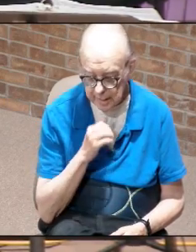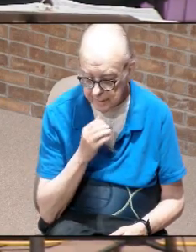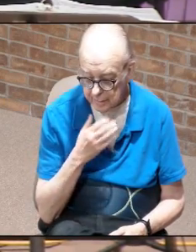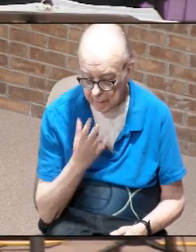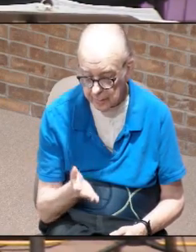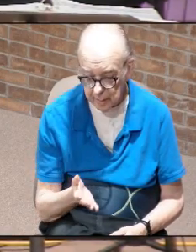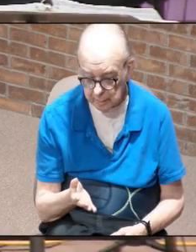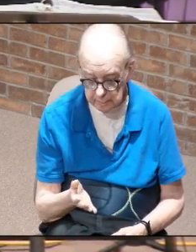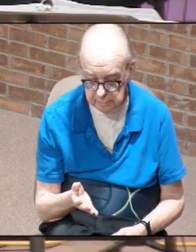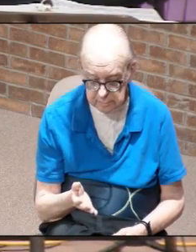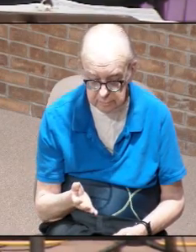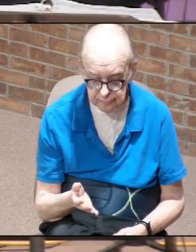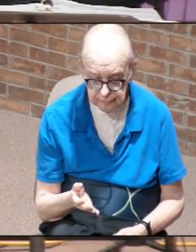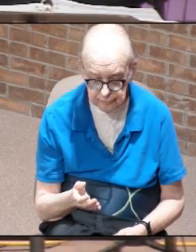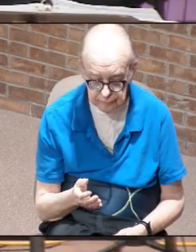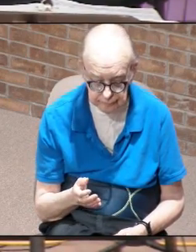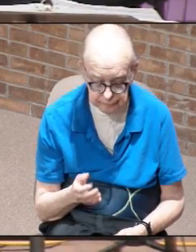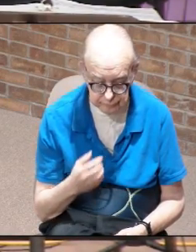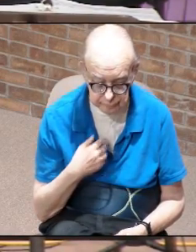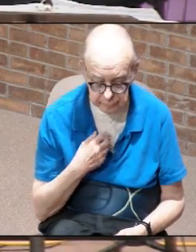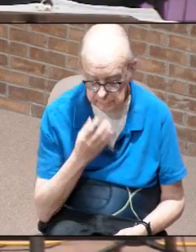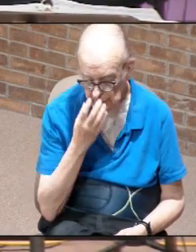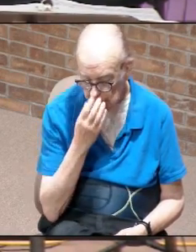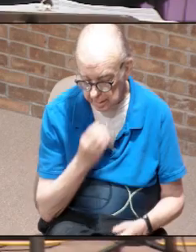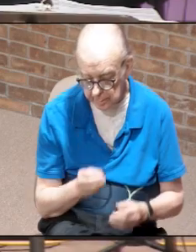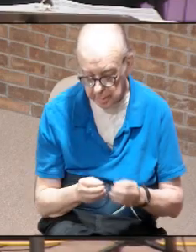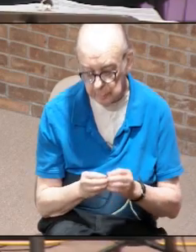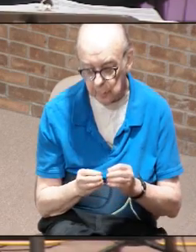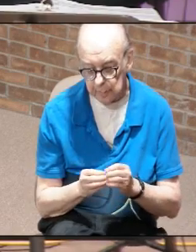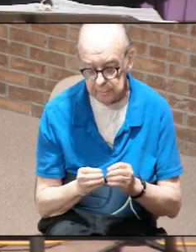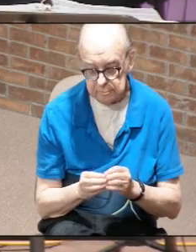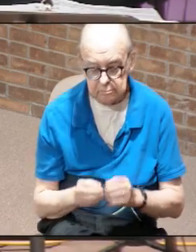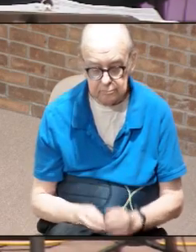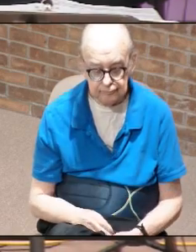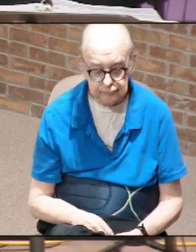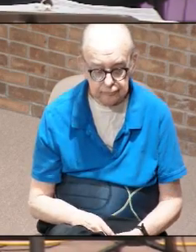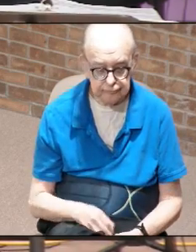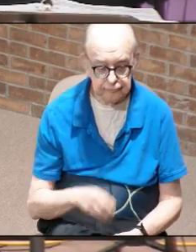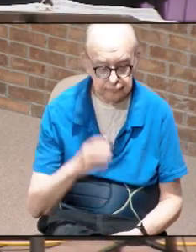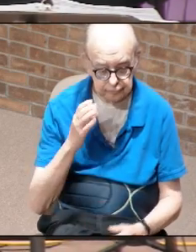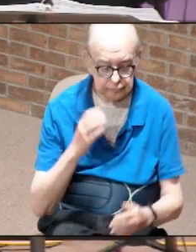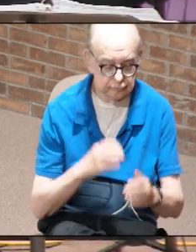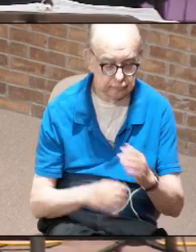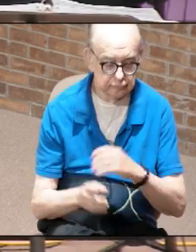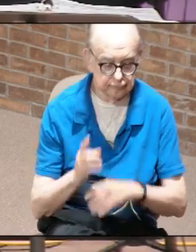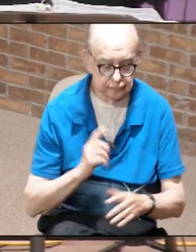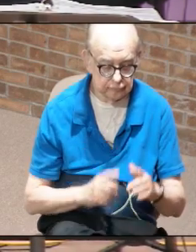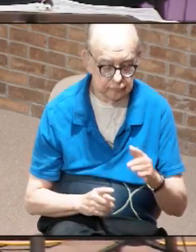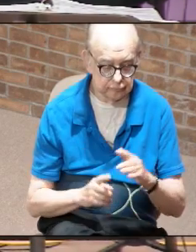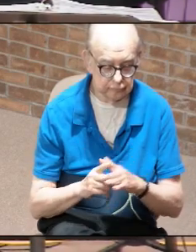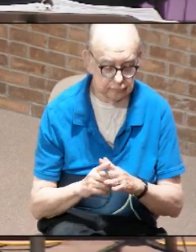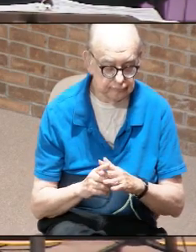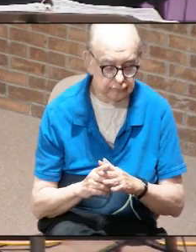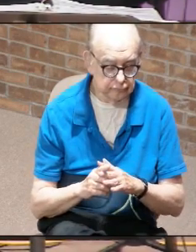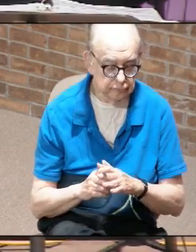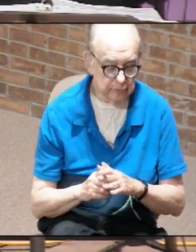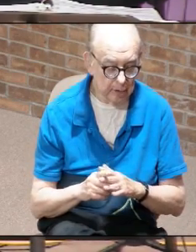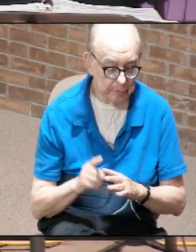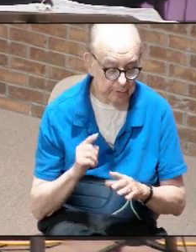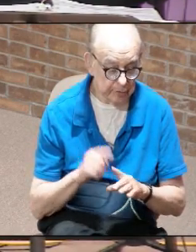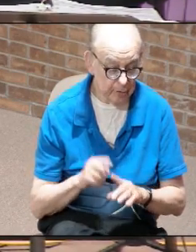there. So I can sleep longer. The sun doesn't come up until 2 o'clock in the